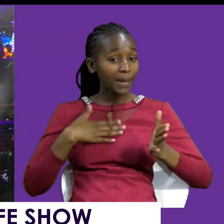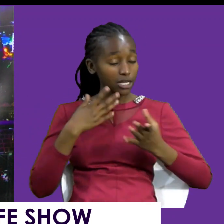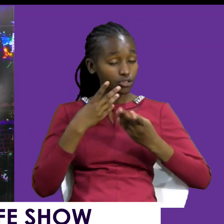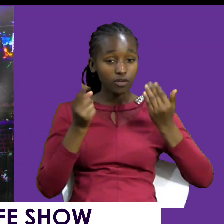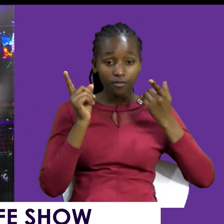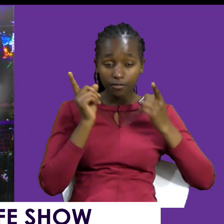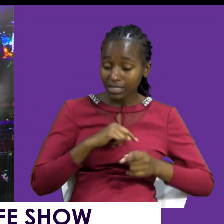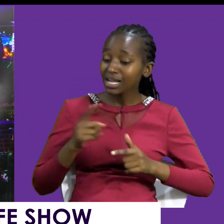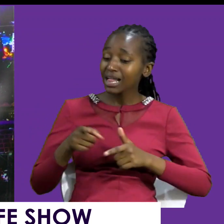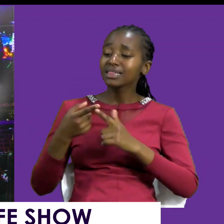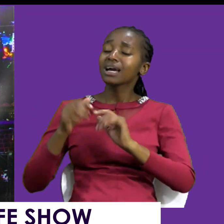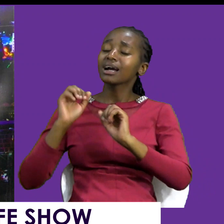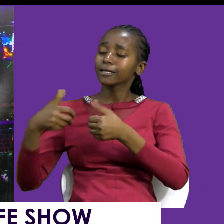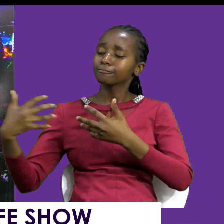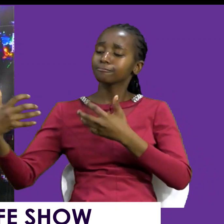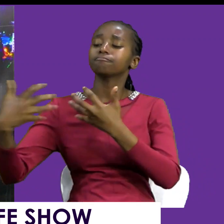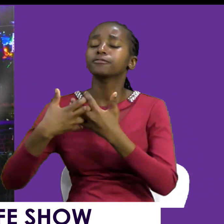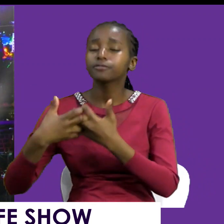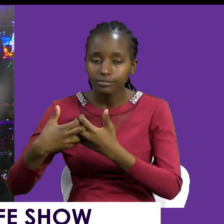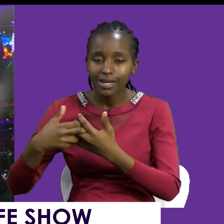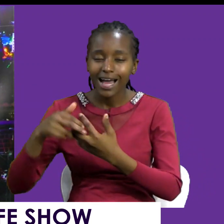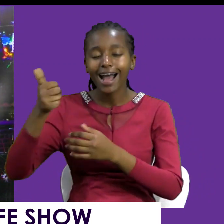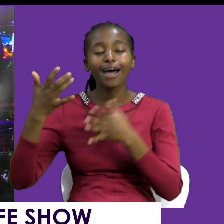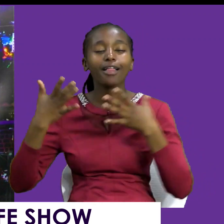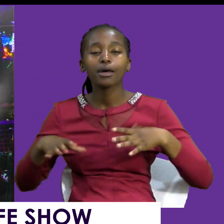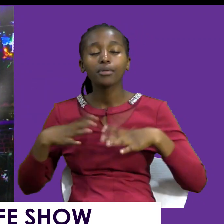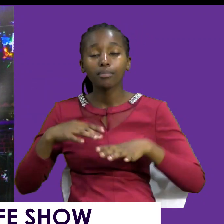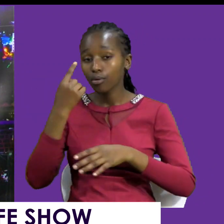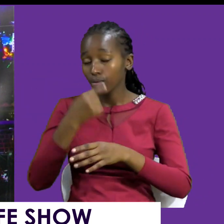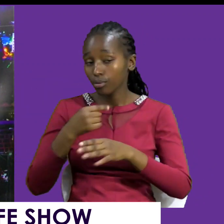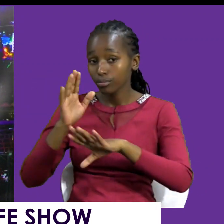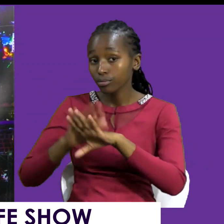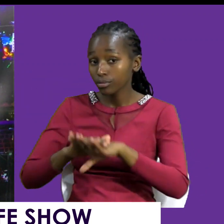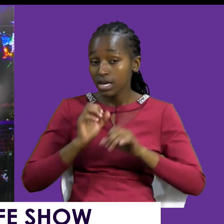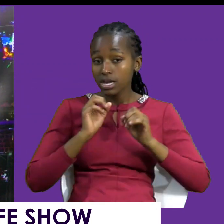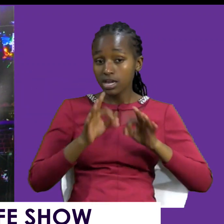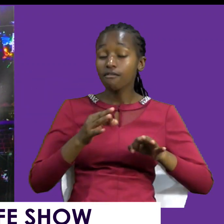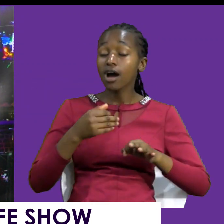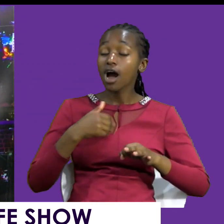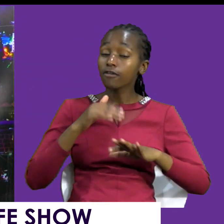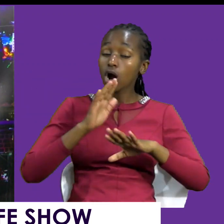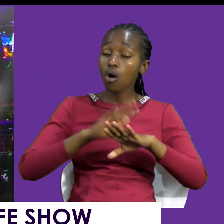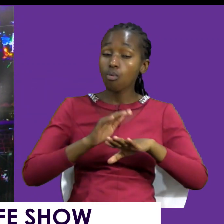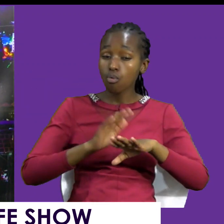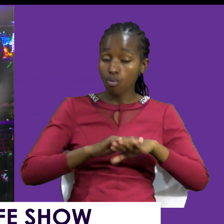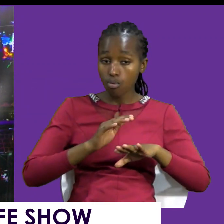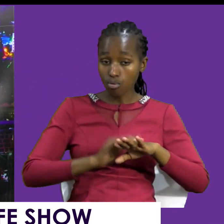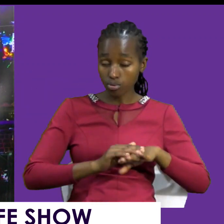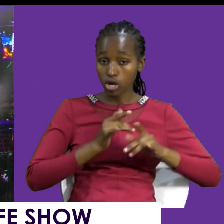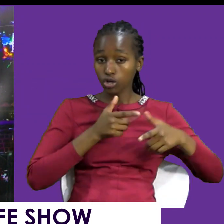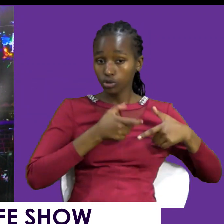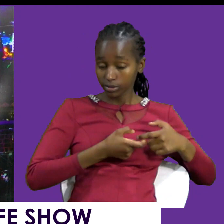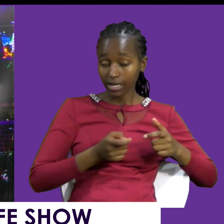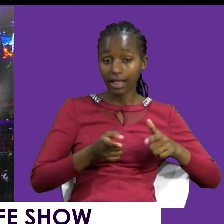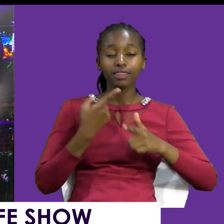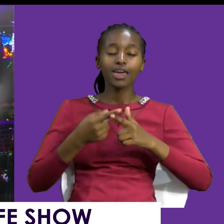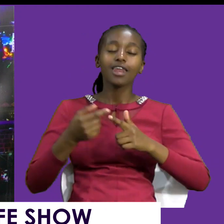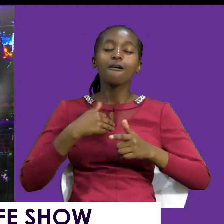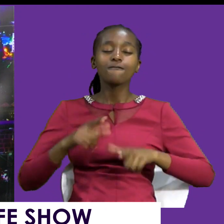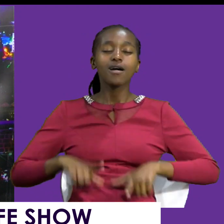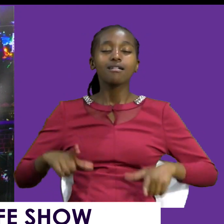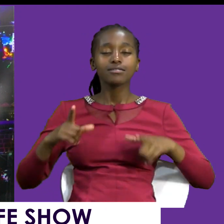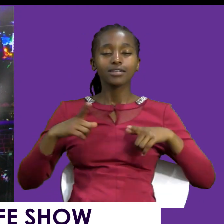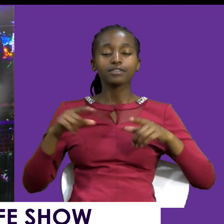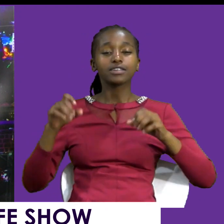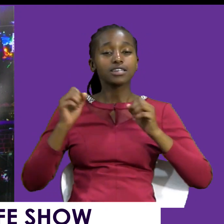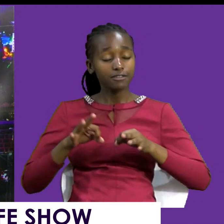way, if you find a good spouse, you find life. And if you find life, you find favor with God and with men also. So